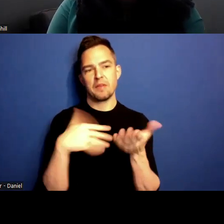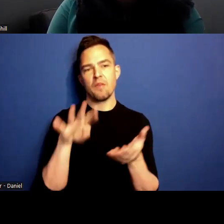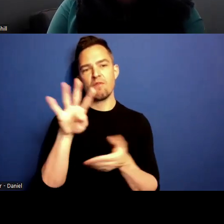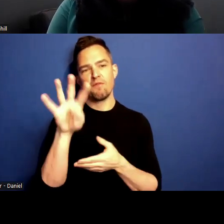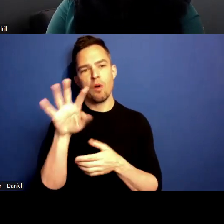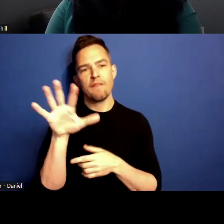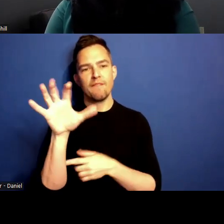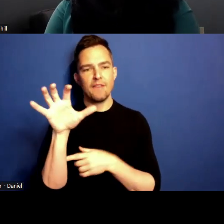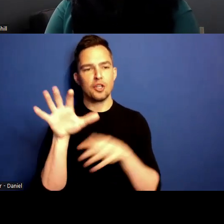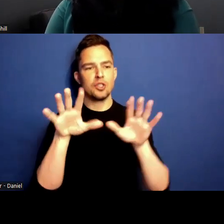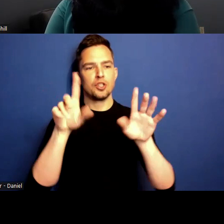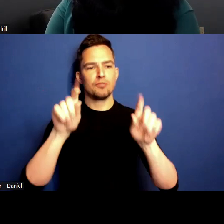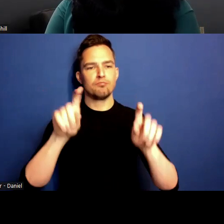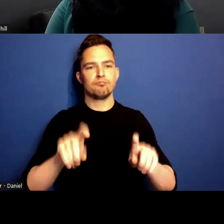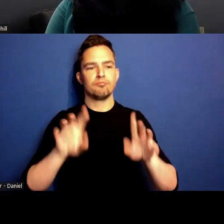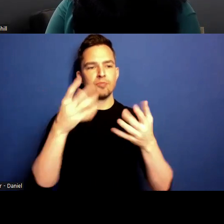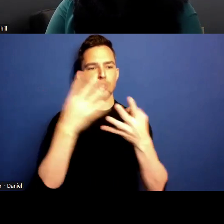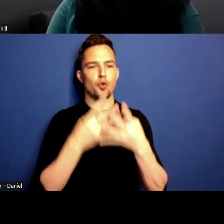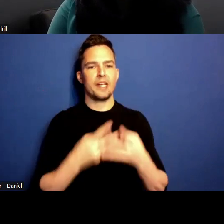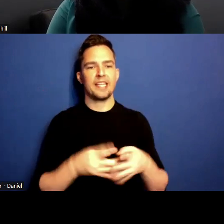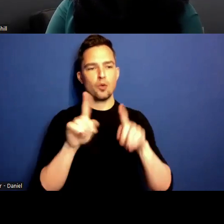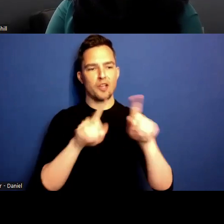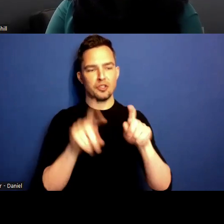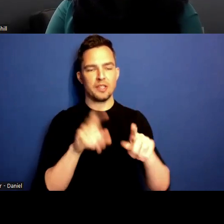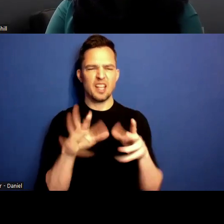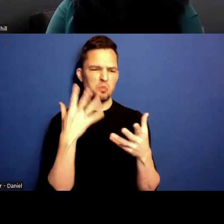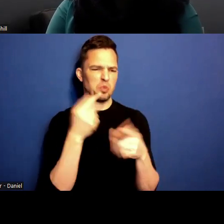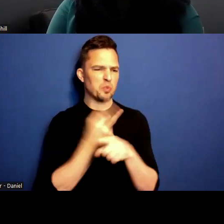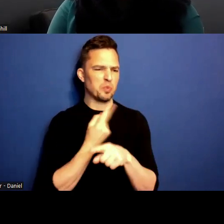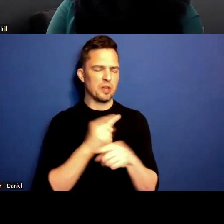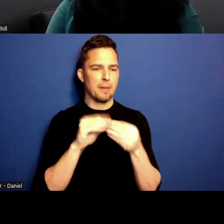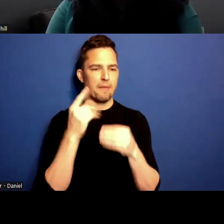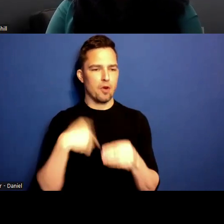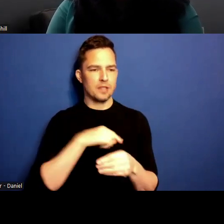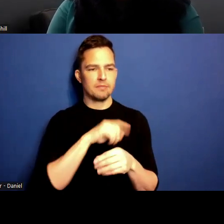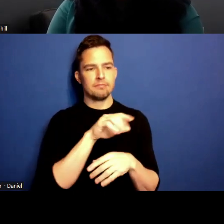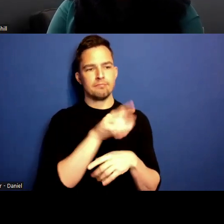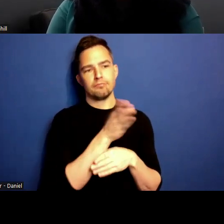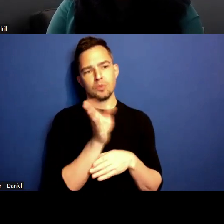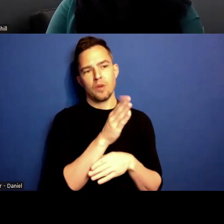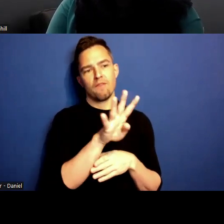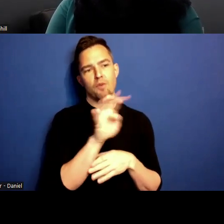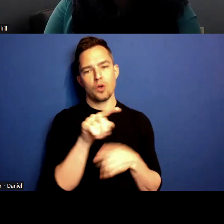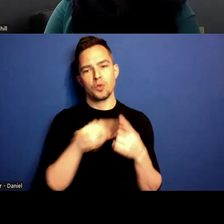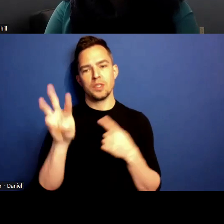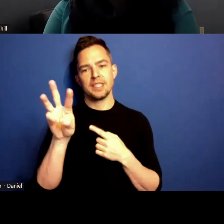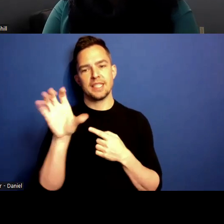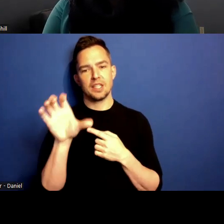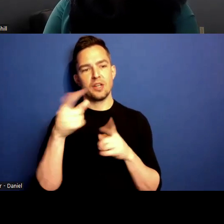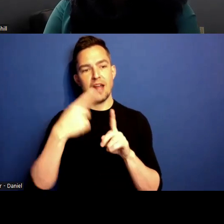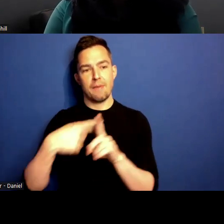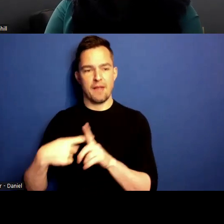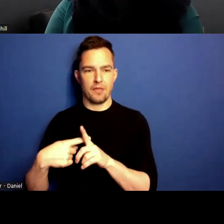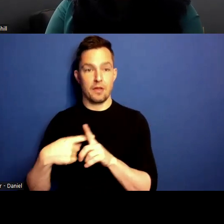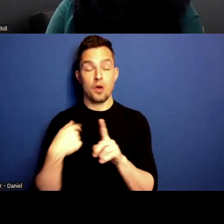500 screenings. And that was a pretty regular number for us, between 400 and 600 every month.